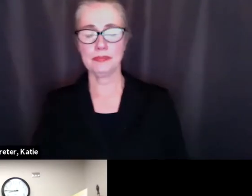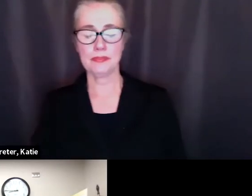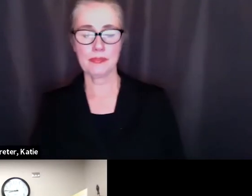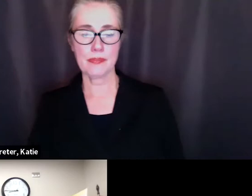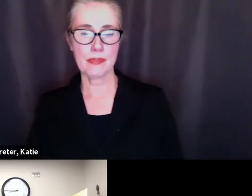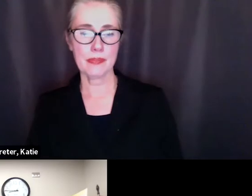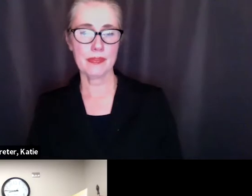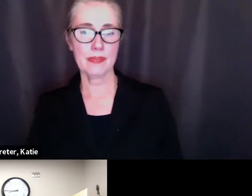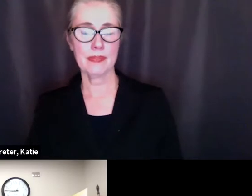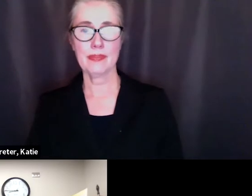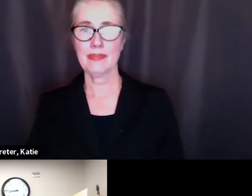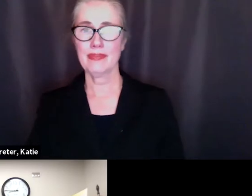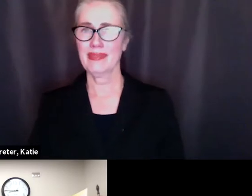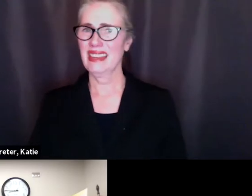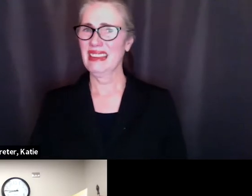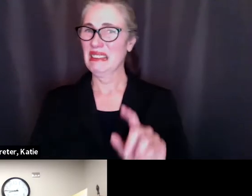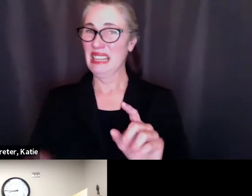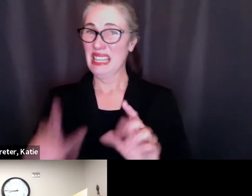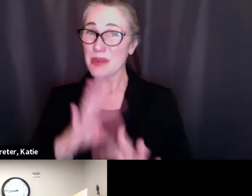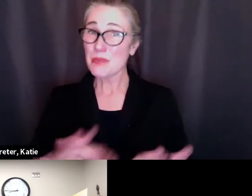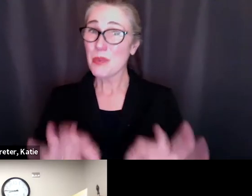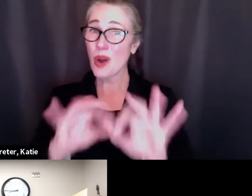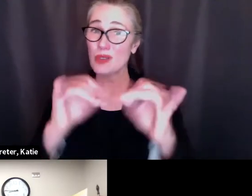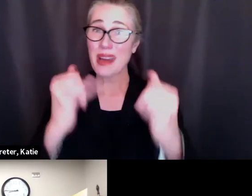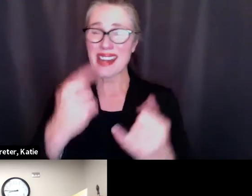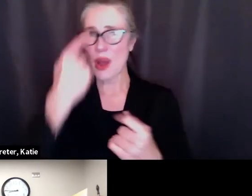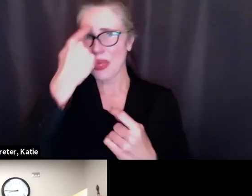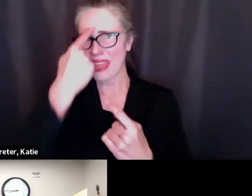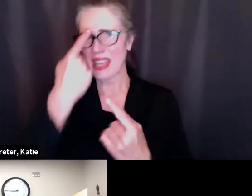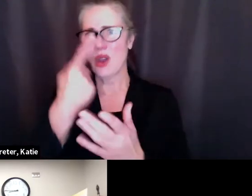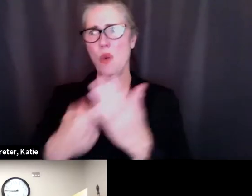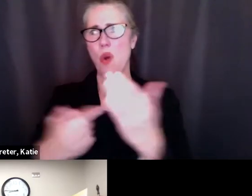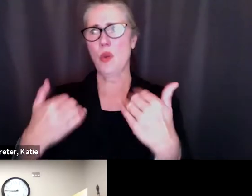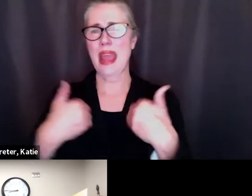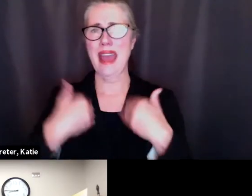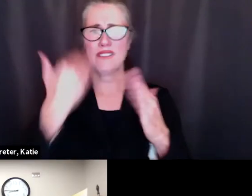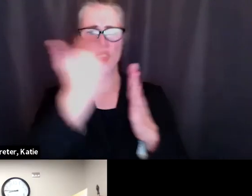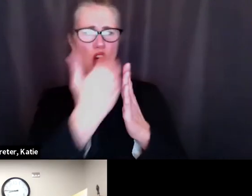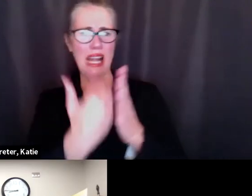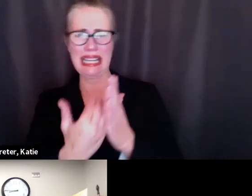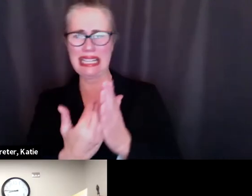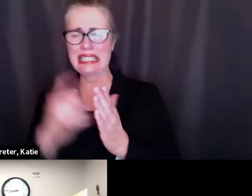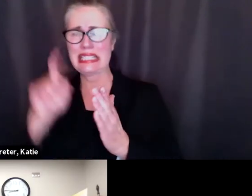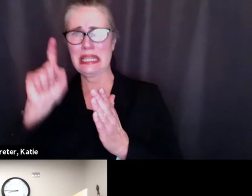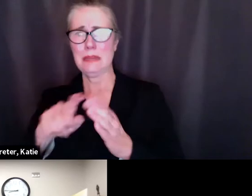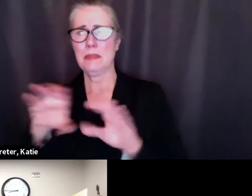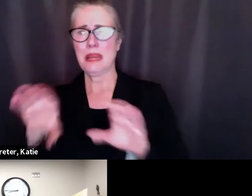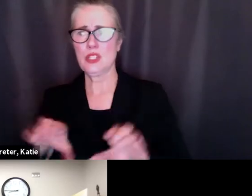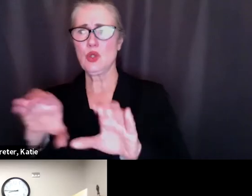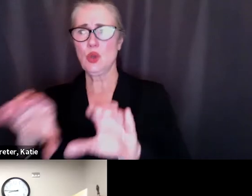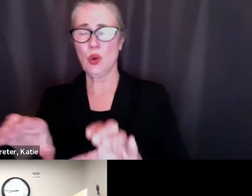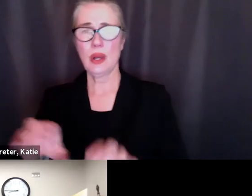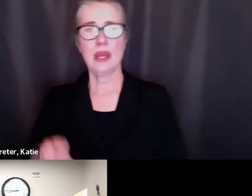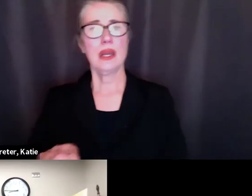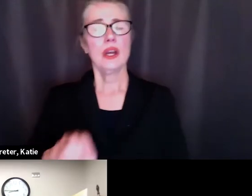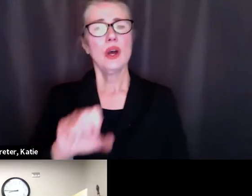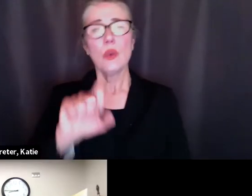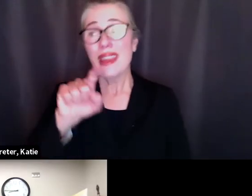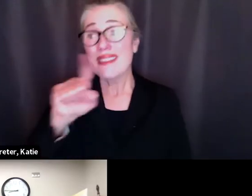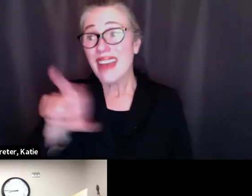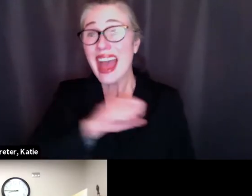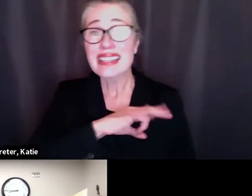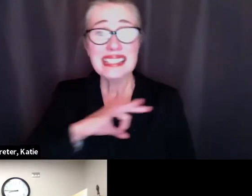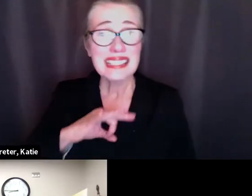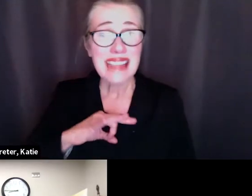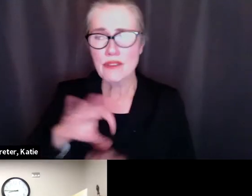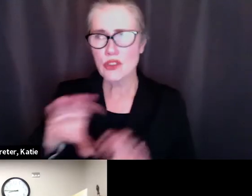to-do list right now we have asked from staff to do efforts that have never been